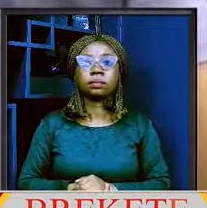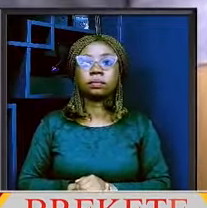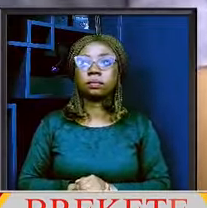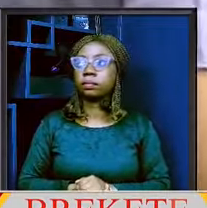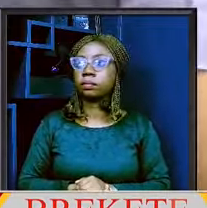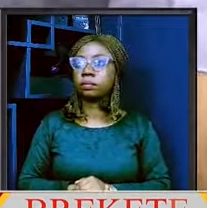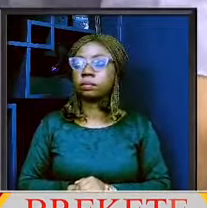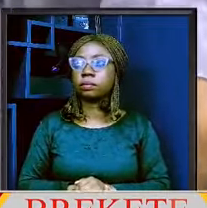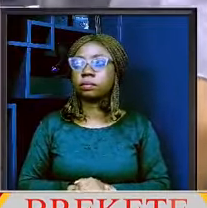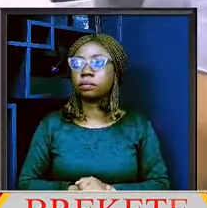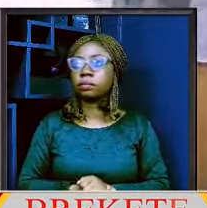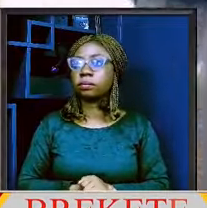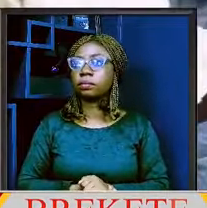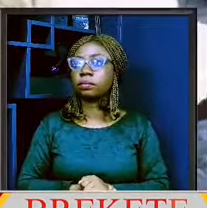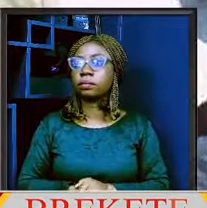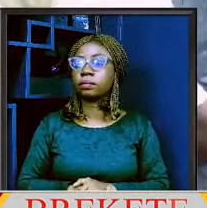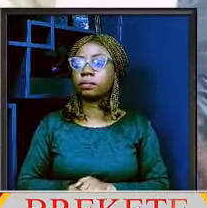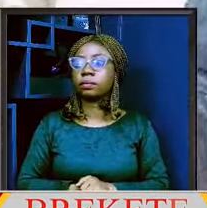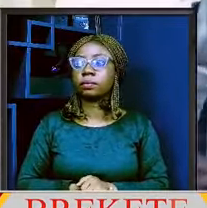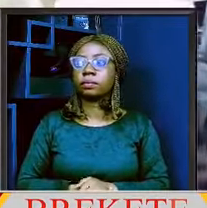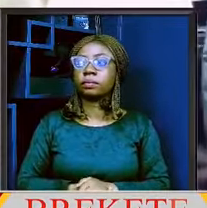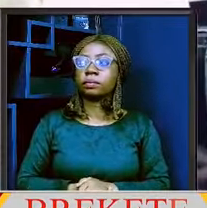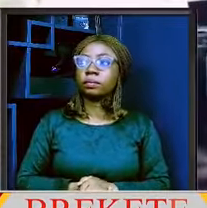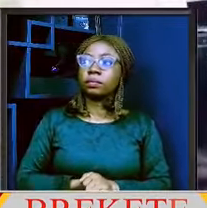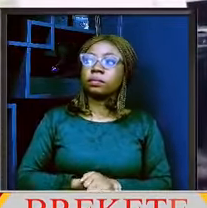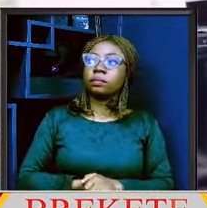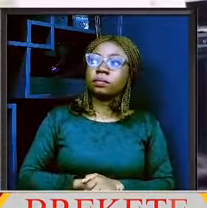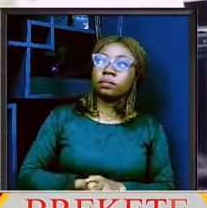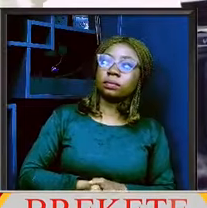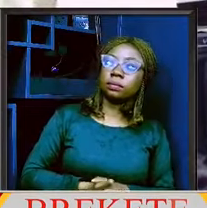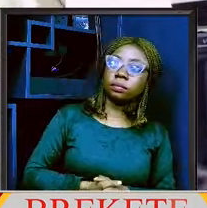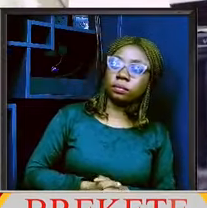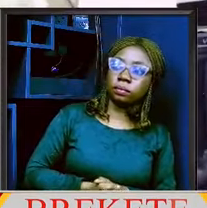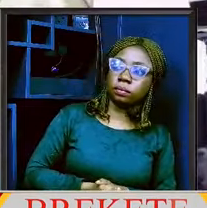God. We are here. Yes. Mm-hmm. Where is the ground?